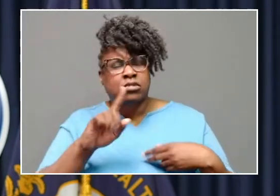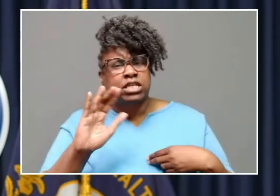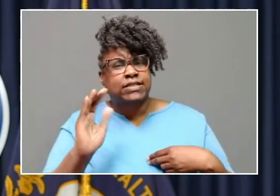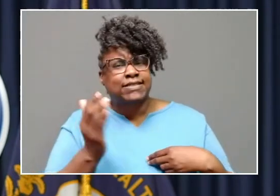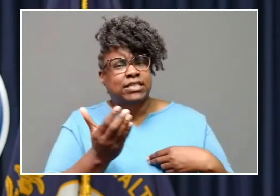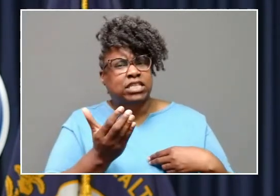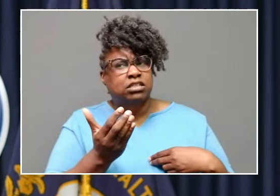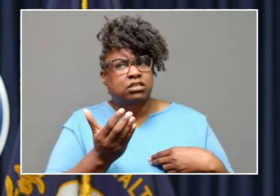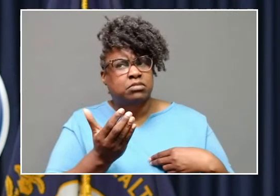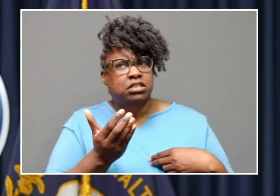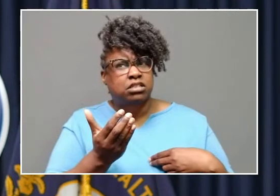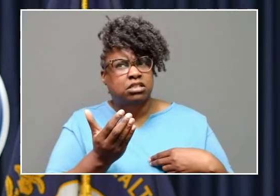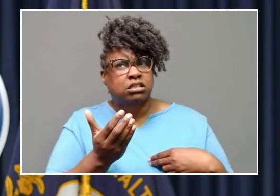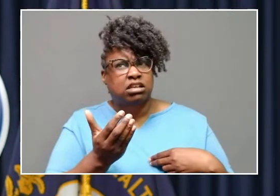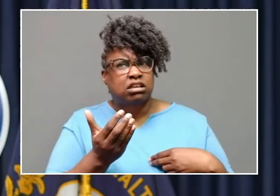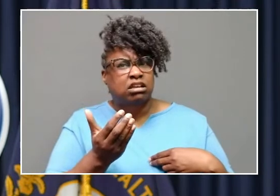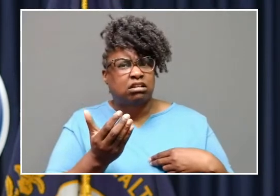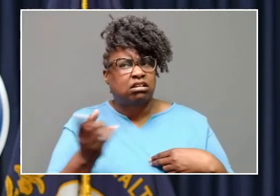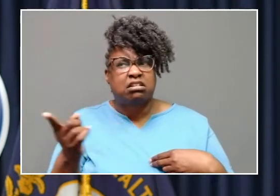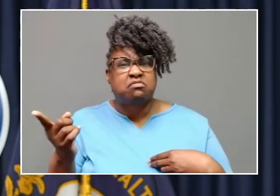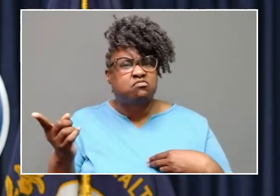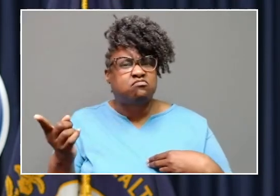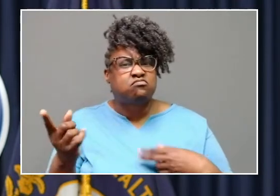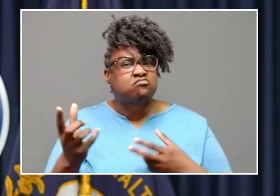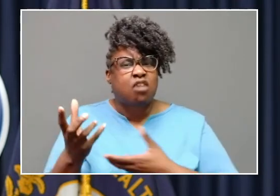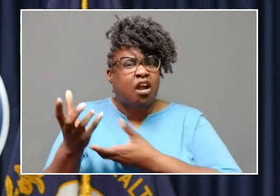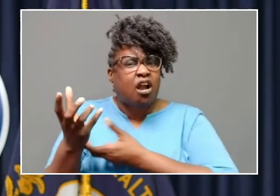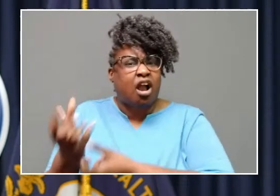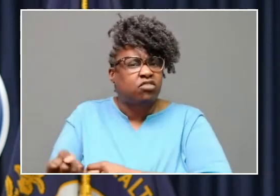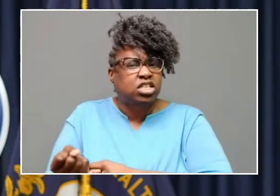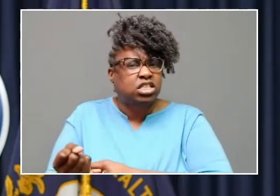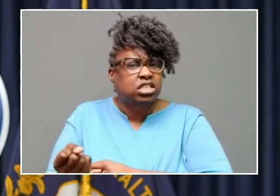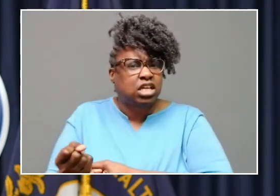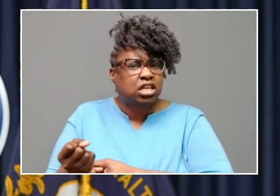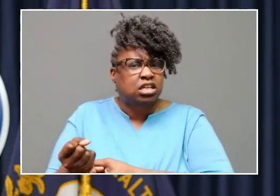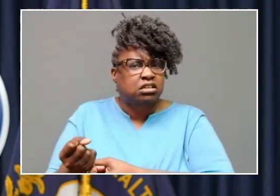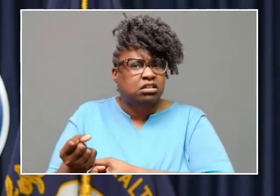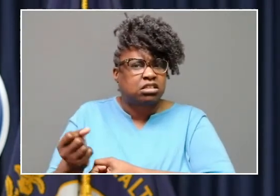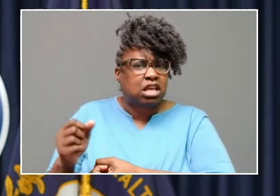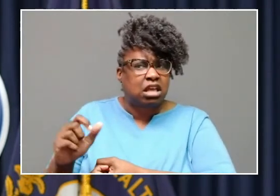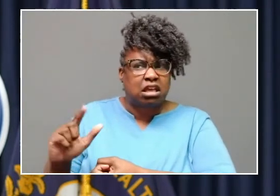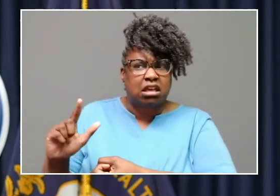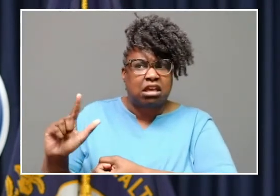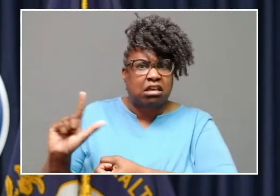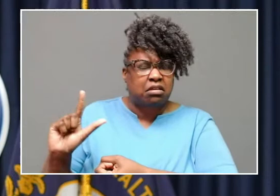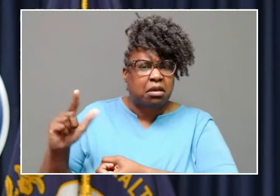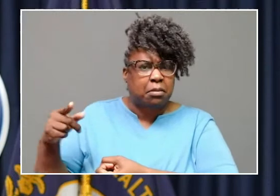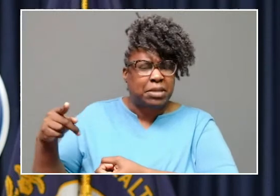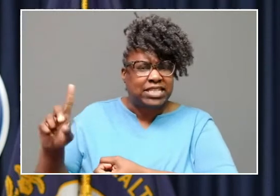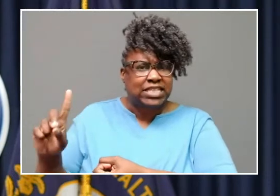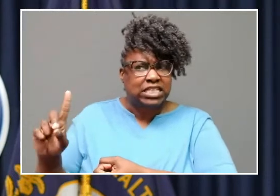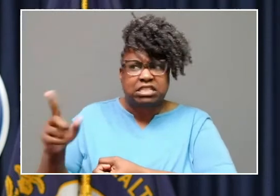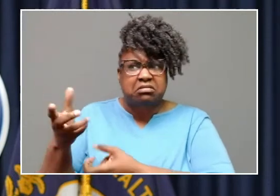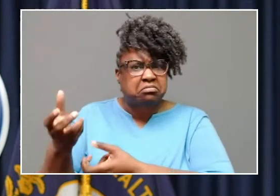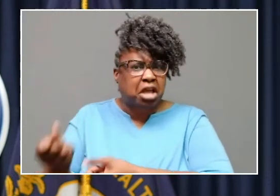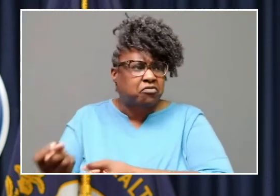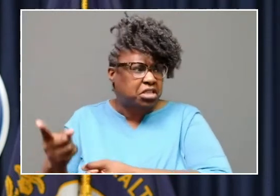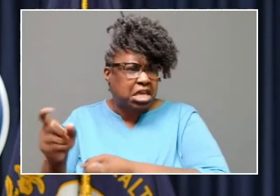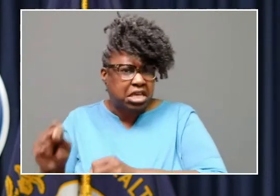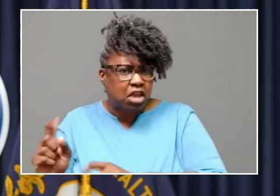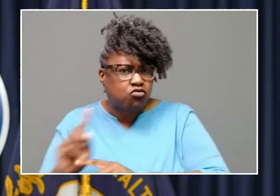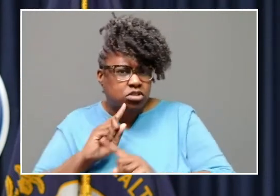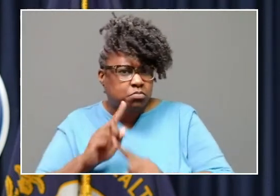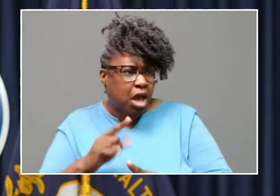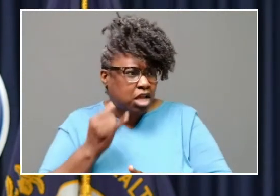a lack of confidence by the Attorney General and LMPD to respond to crime in Louisville. Listen, I know the